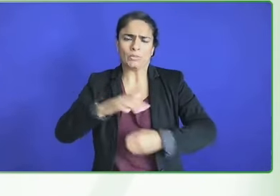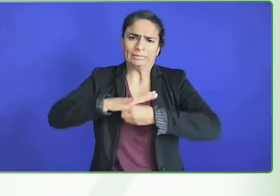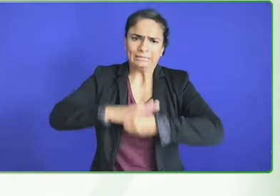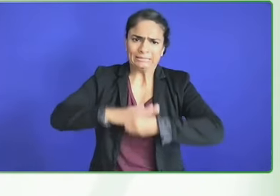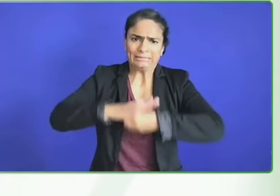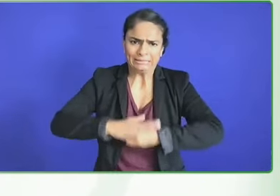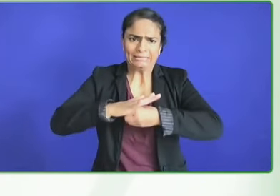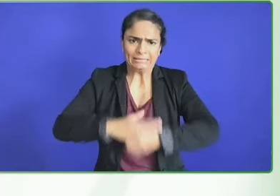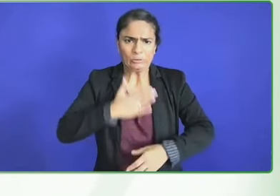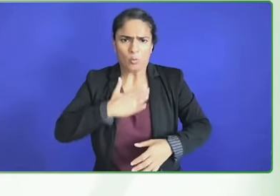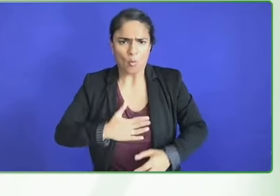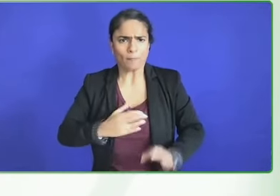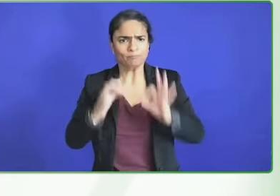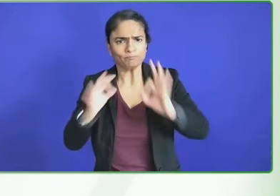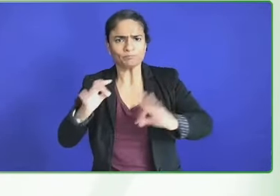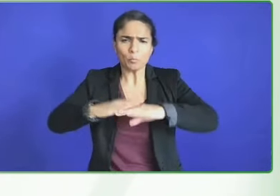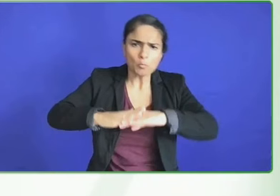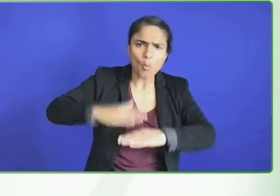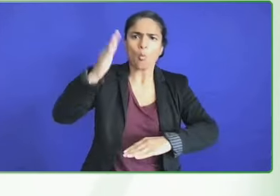position.